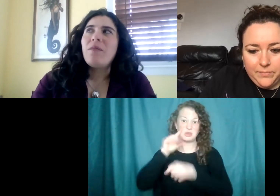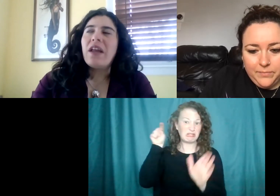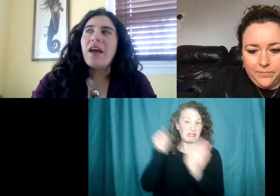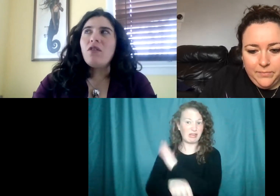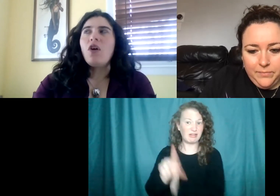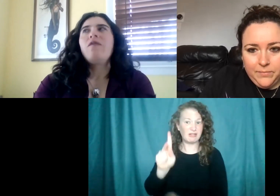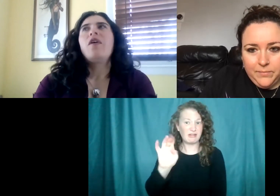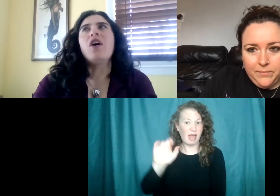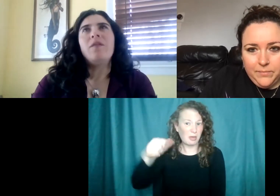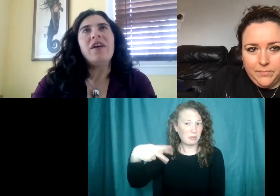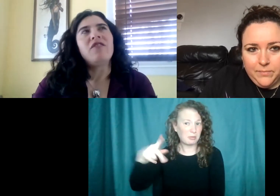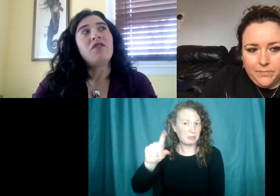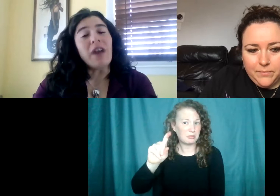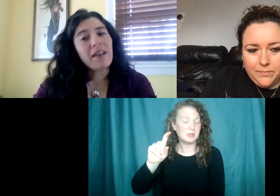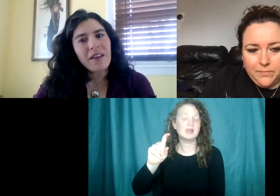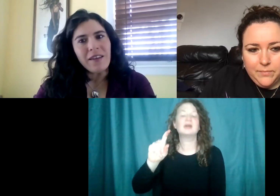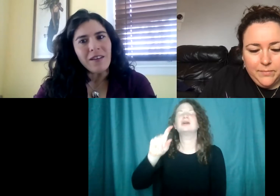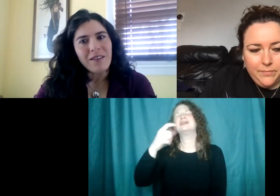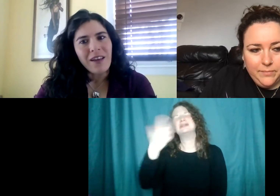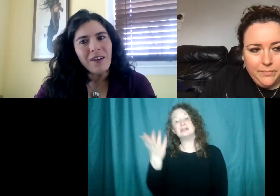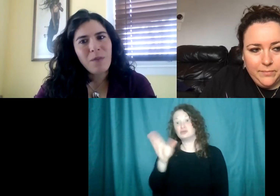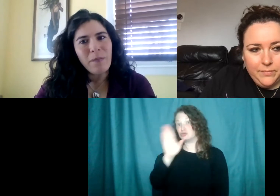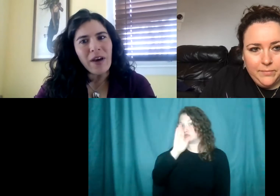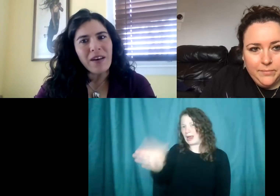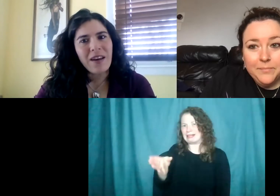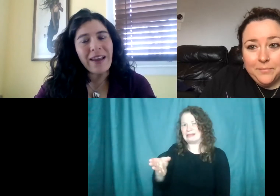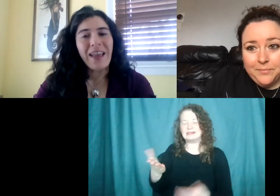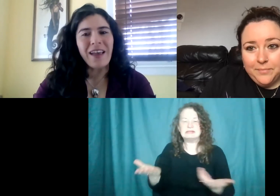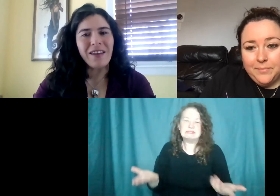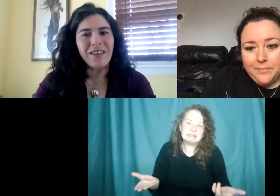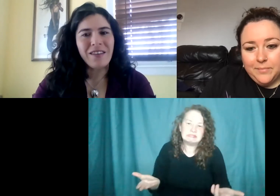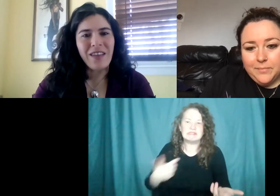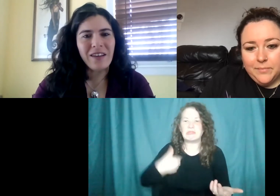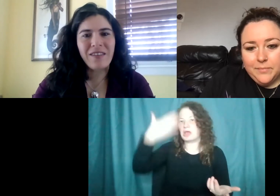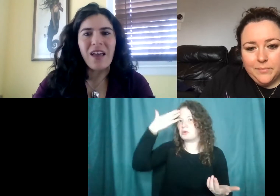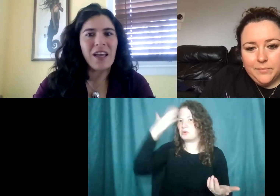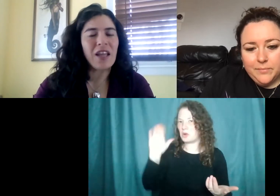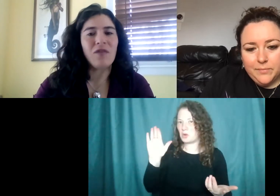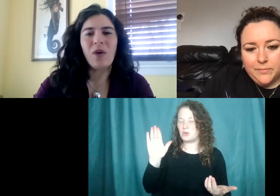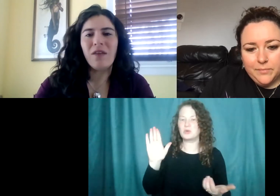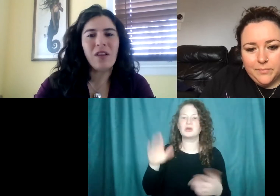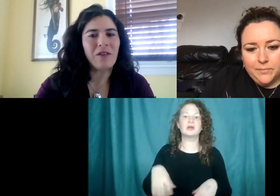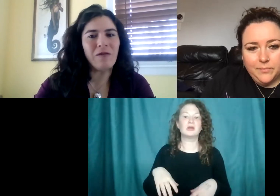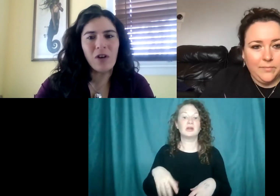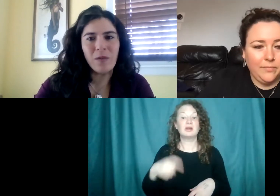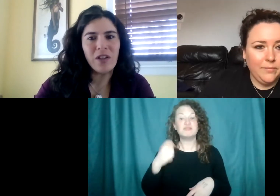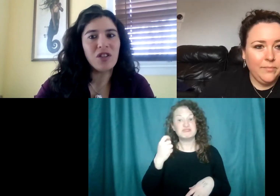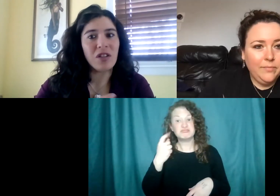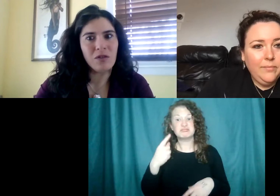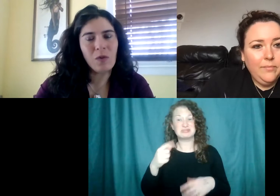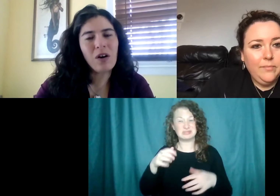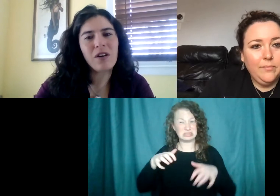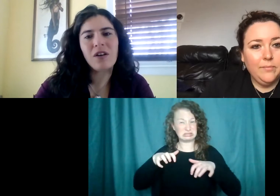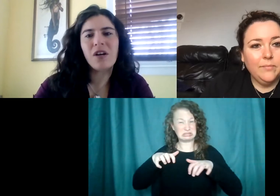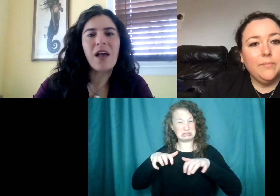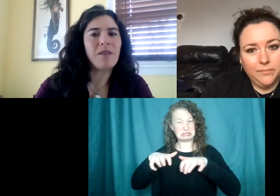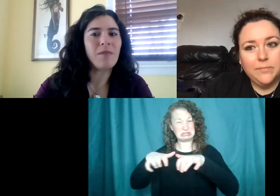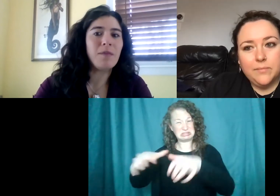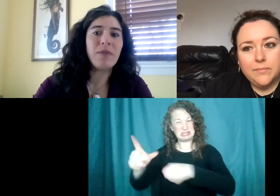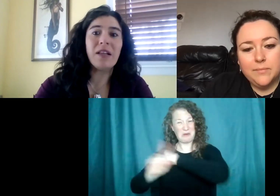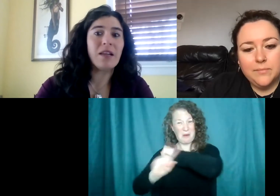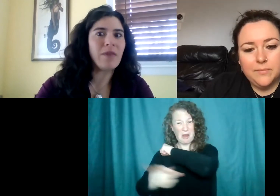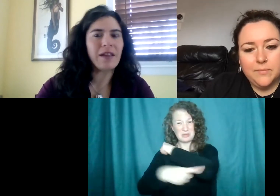I mean, I don't know if garbage directly kills kelp, but it can in the sense that if you have a lot of garbage in the water and